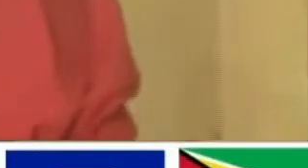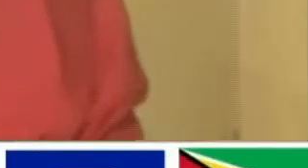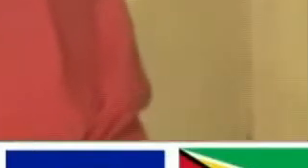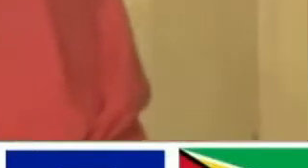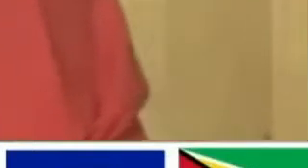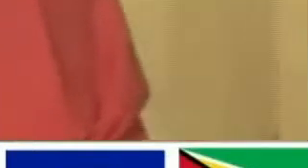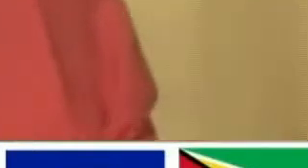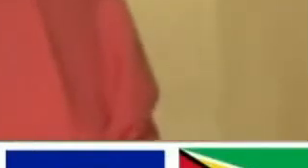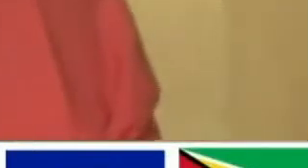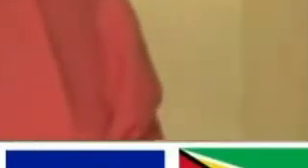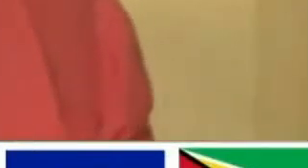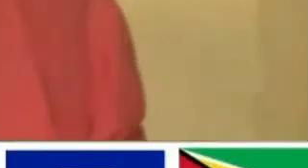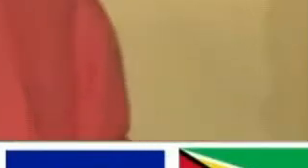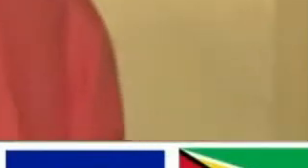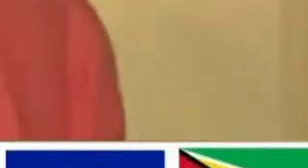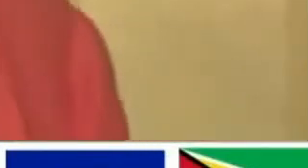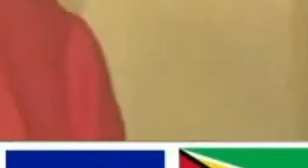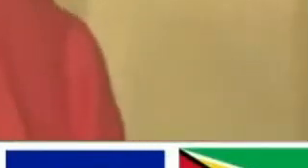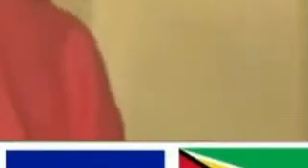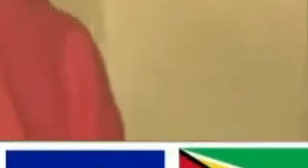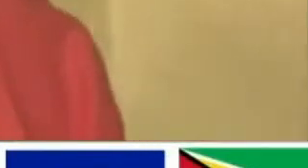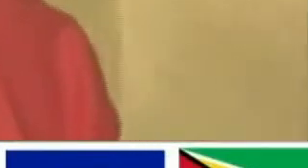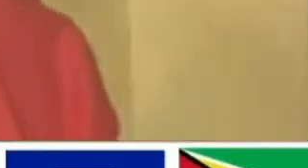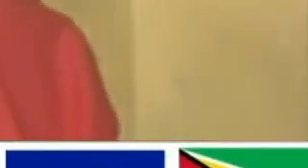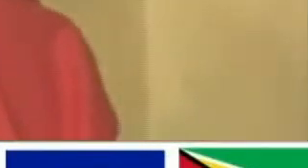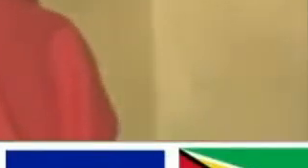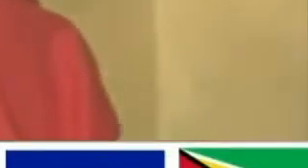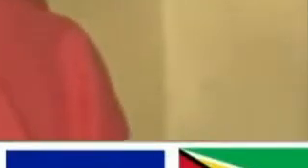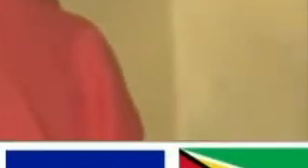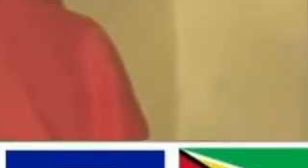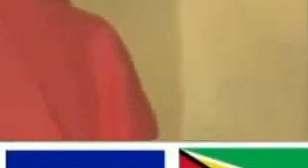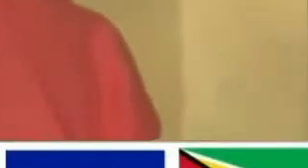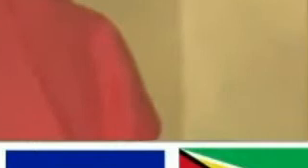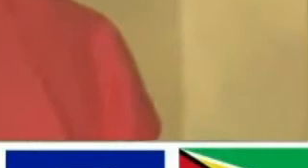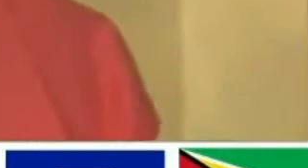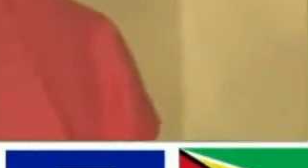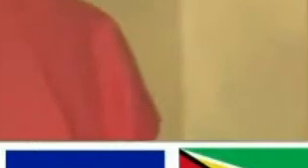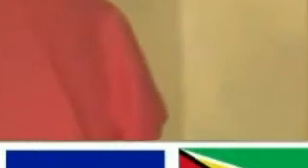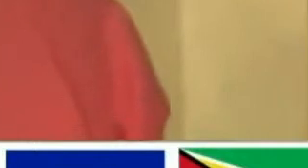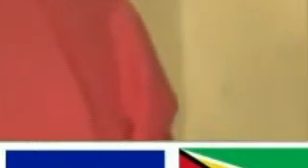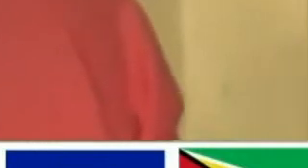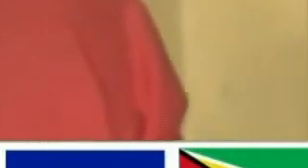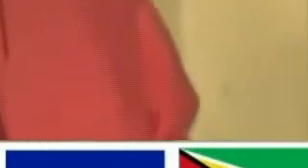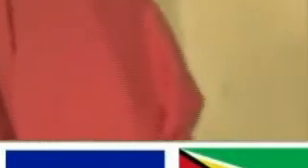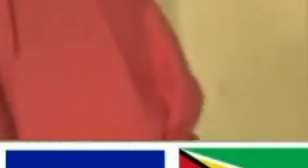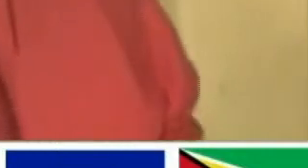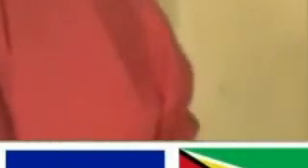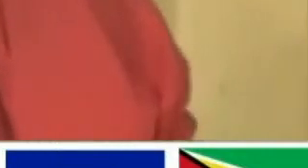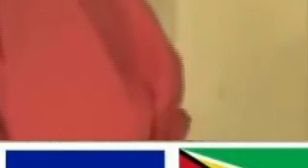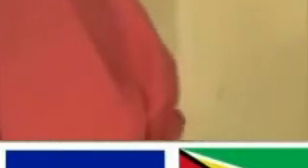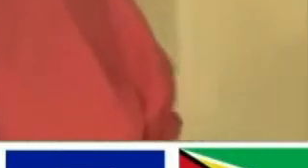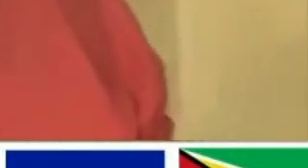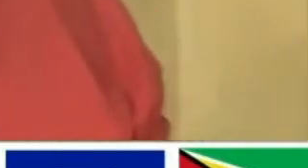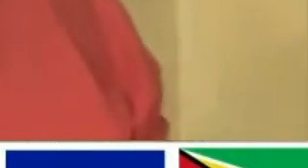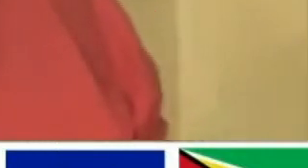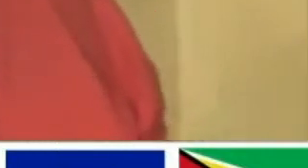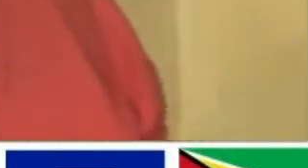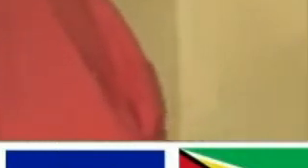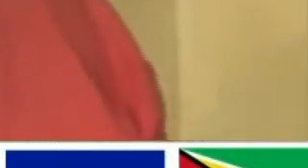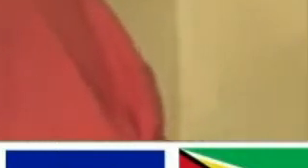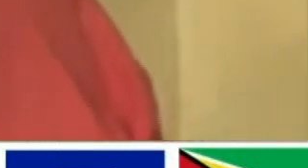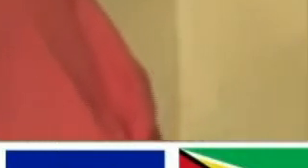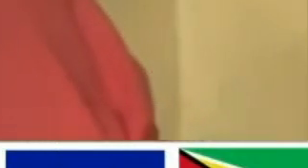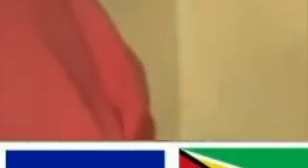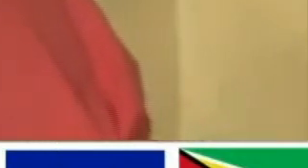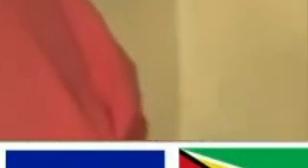and me work hard as me is able, and just to put to